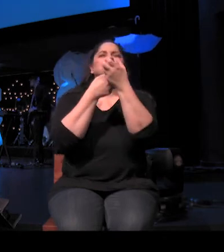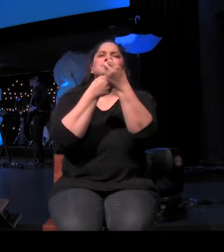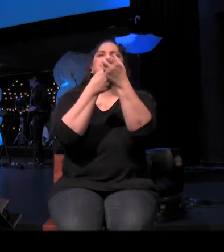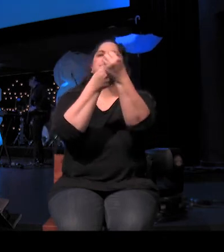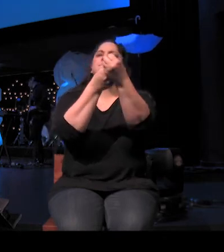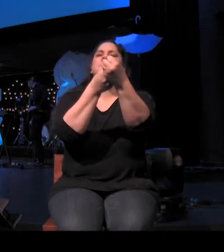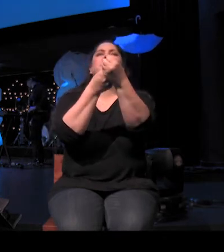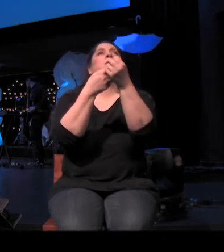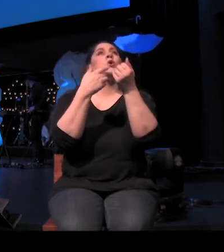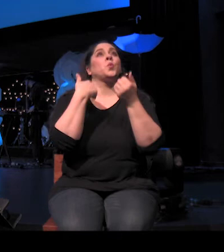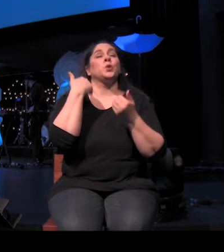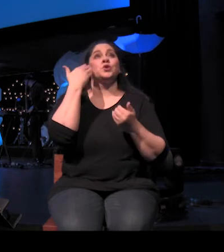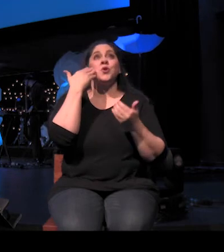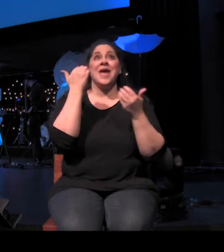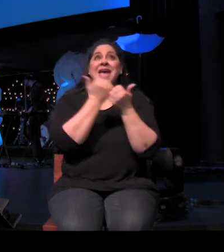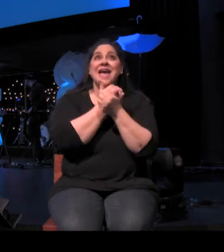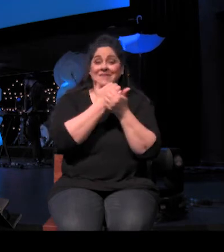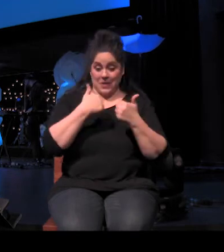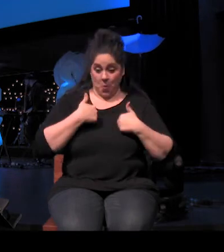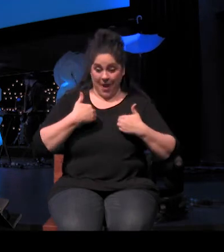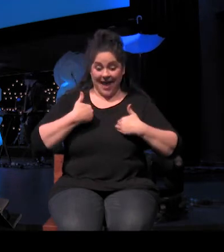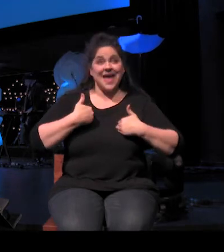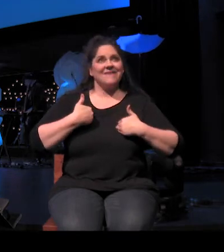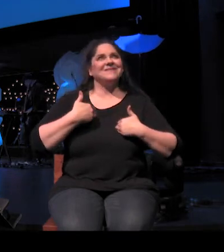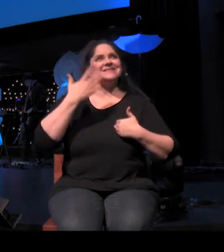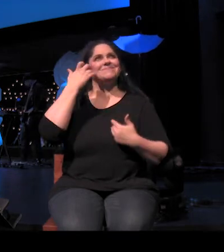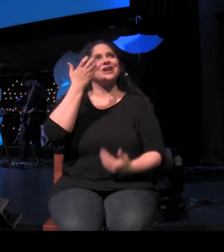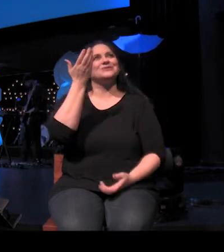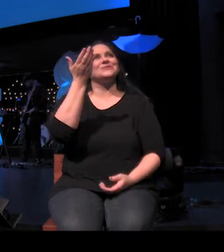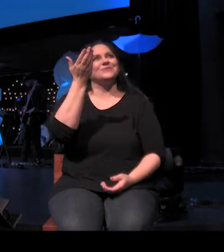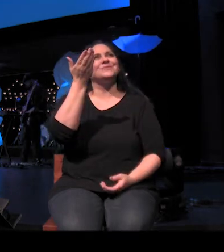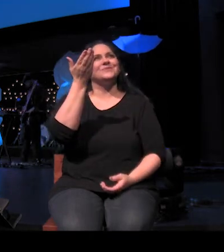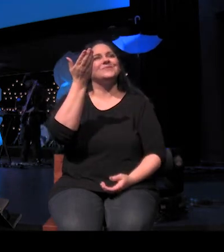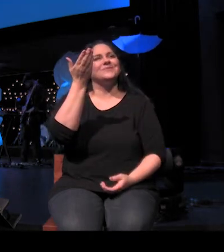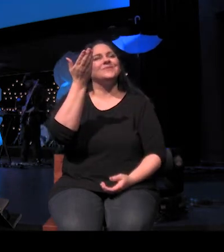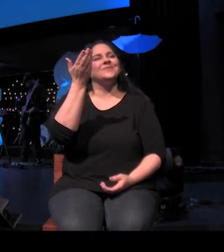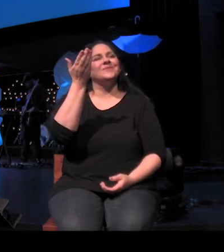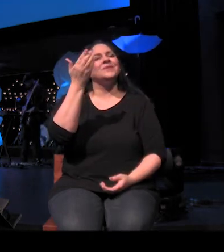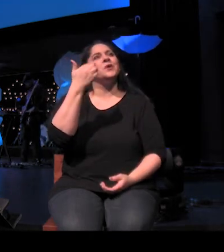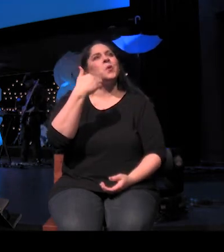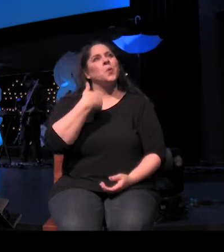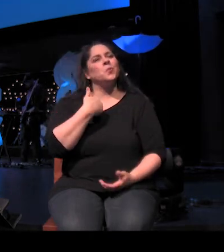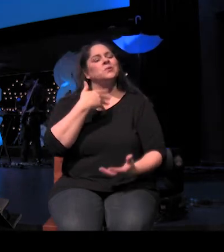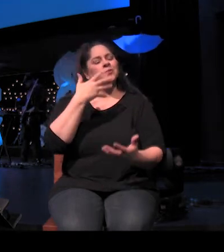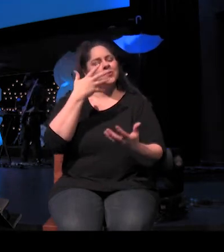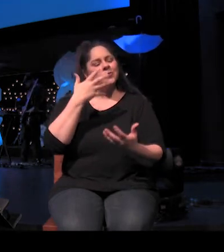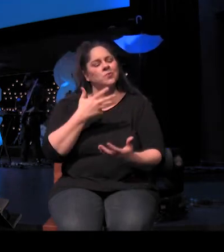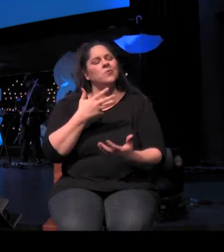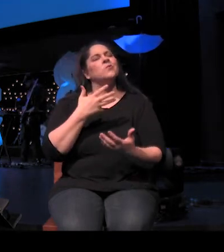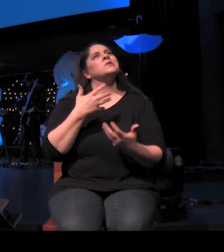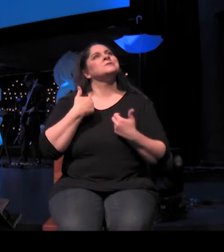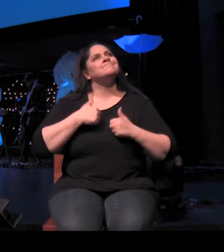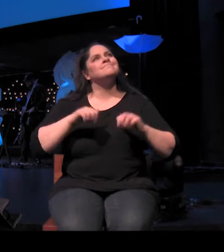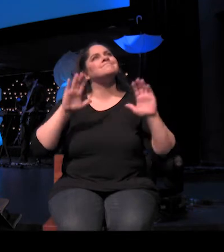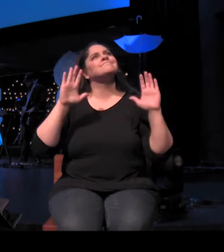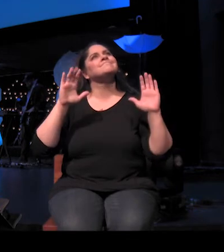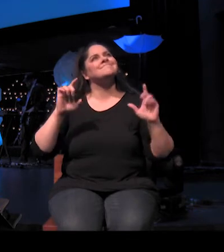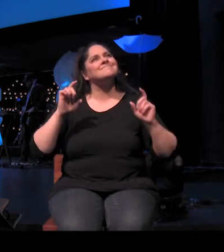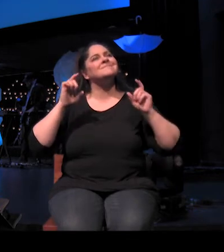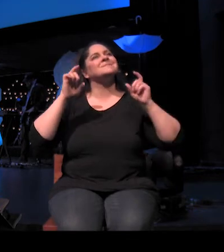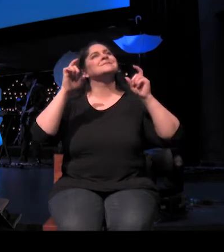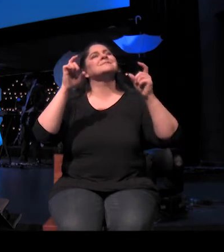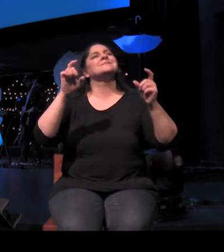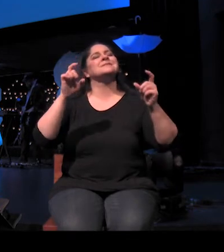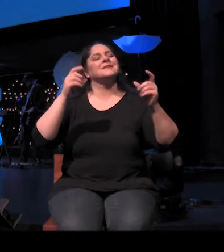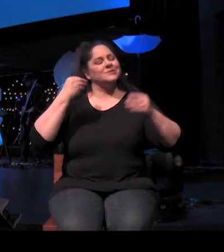know, God, that every good thing we have is because of you. And we want to be people who live open-handed. God, we love you,